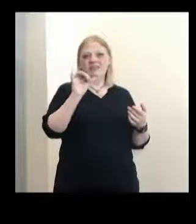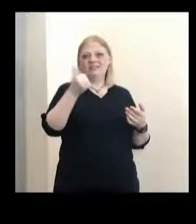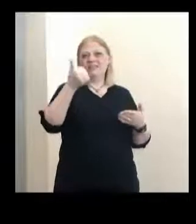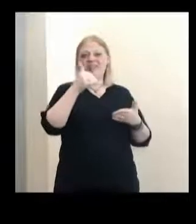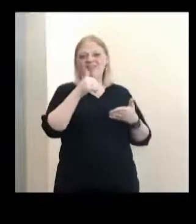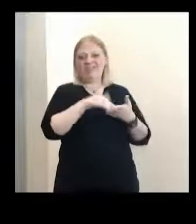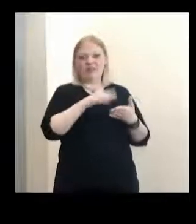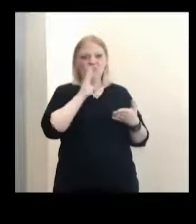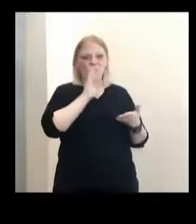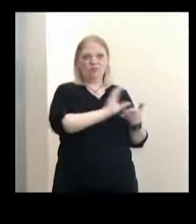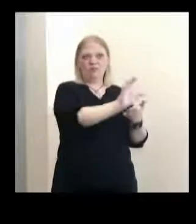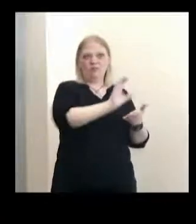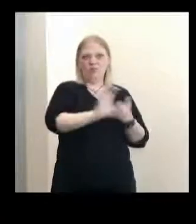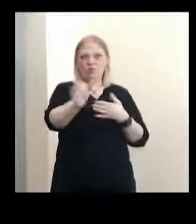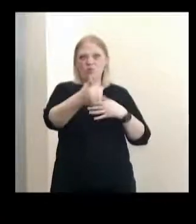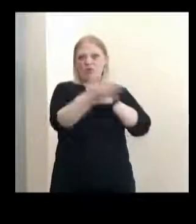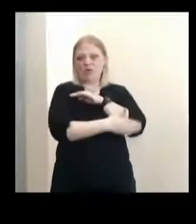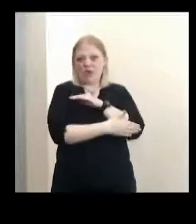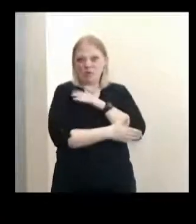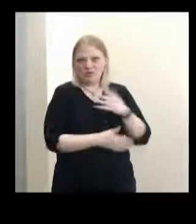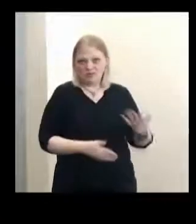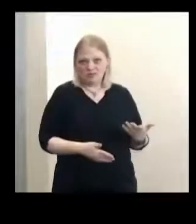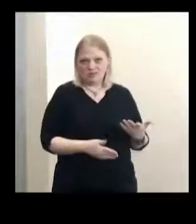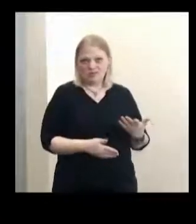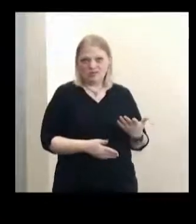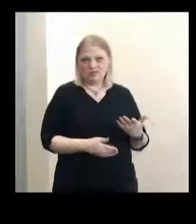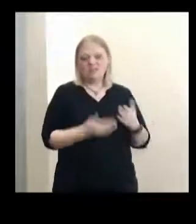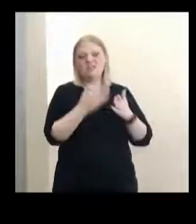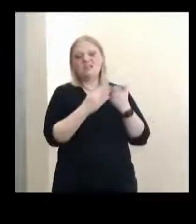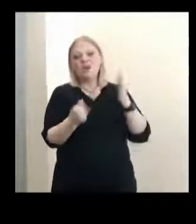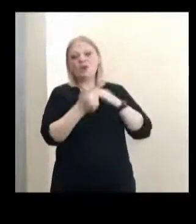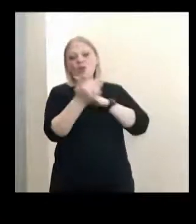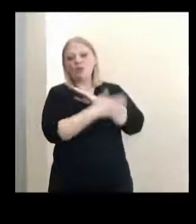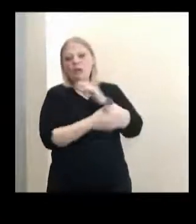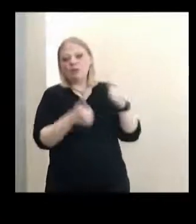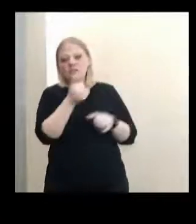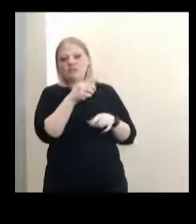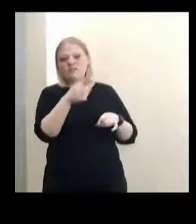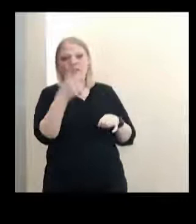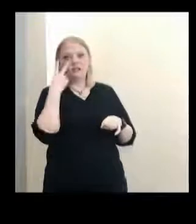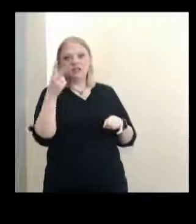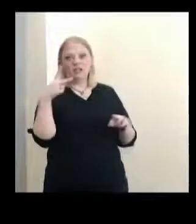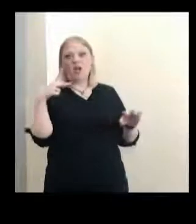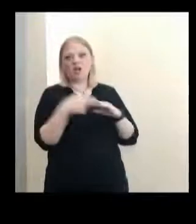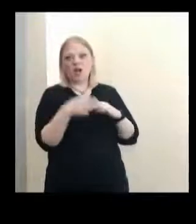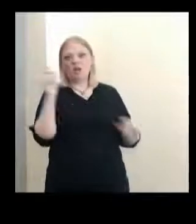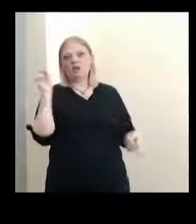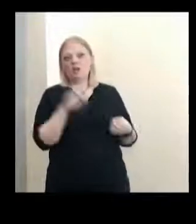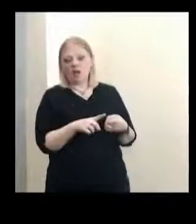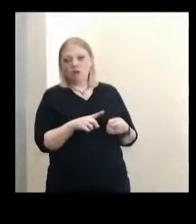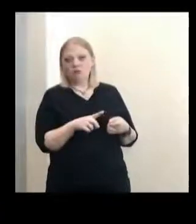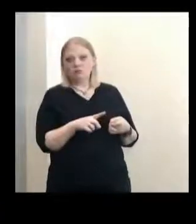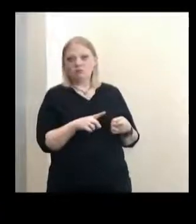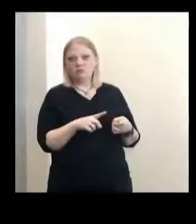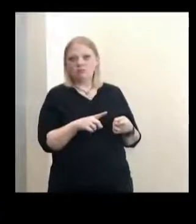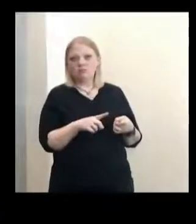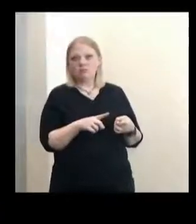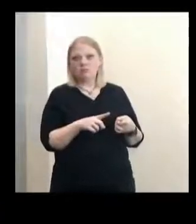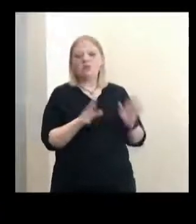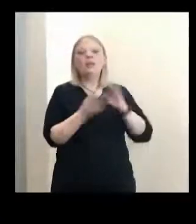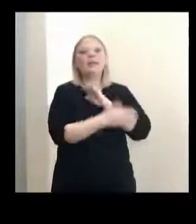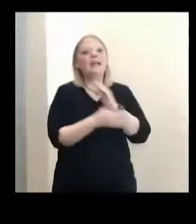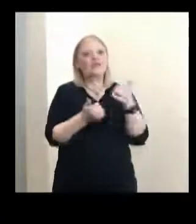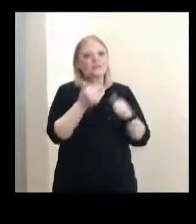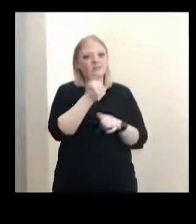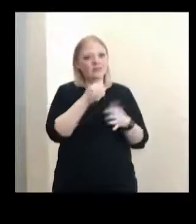Cattaraugus County. I have heard from some county executives that they've seen a cut. I've heard from others that they've actually, and I talk about county executives, I'm talking about